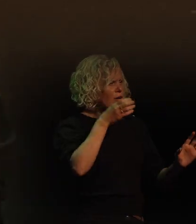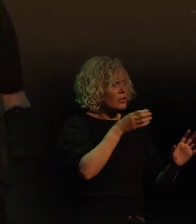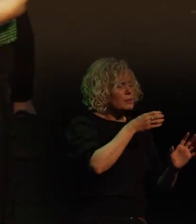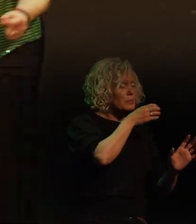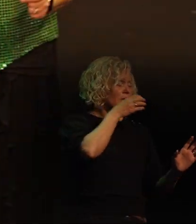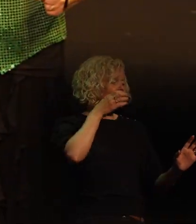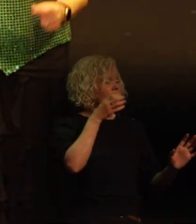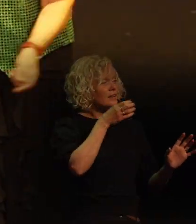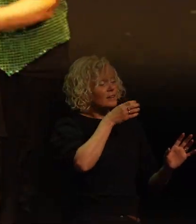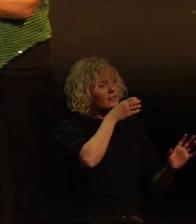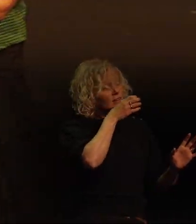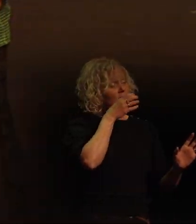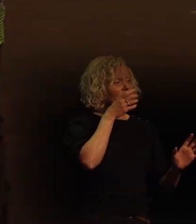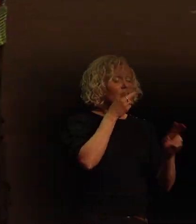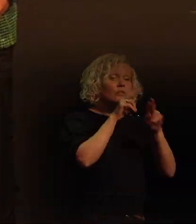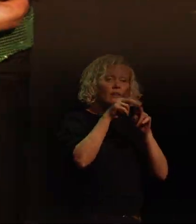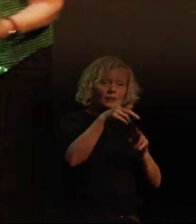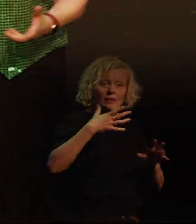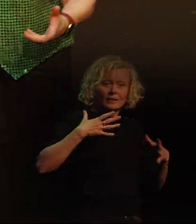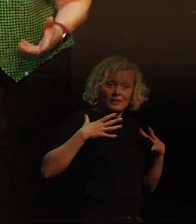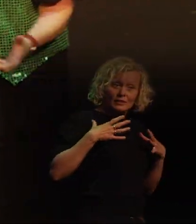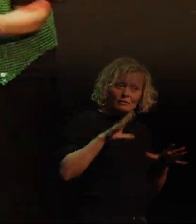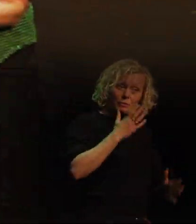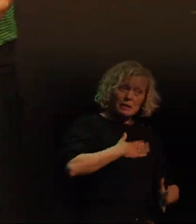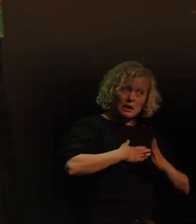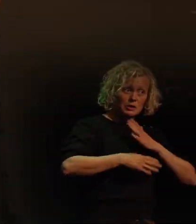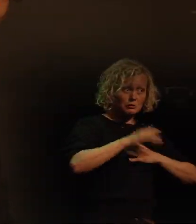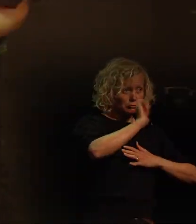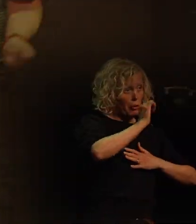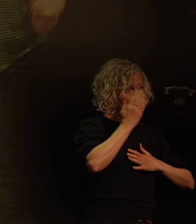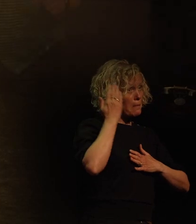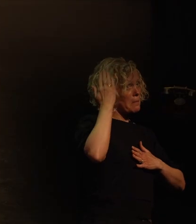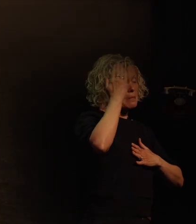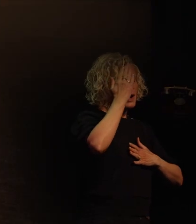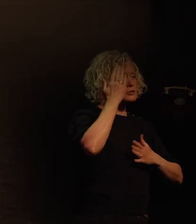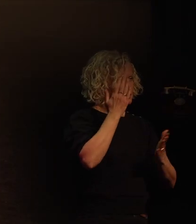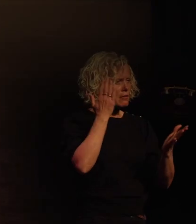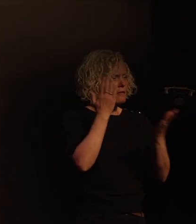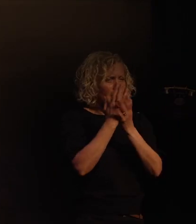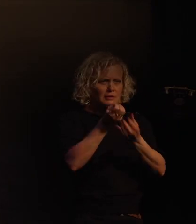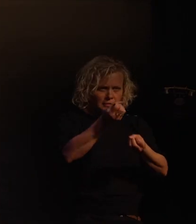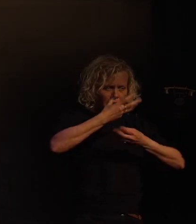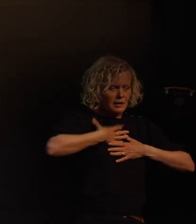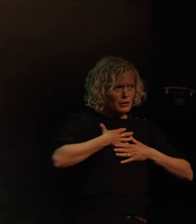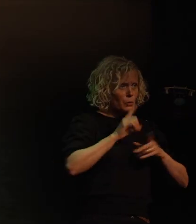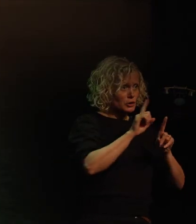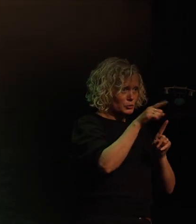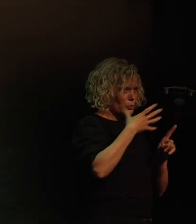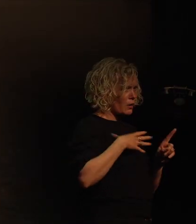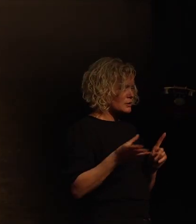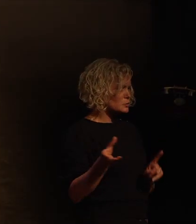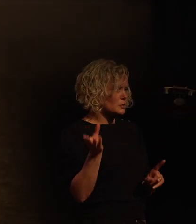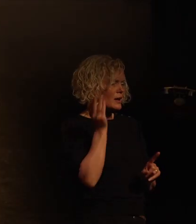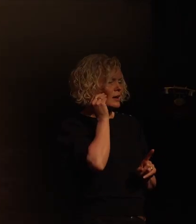gin or the beer. If you've got the patience, your own imaginations will tell you just exactly what